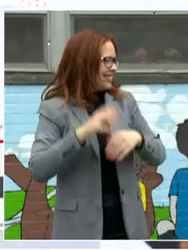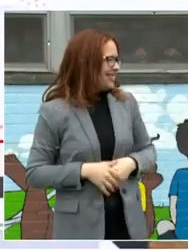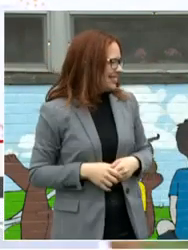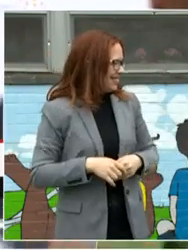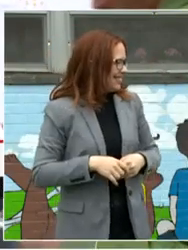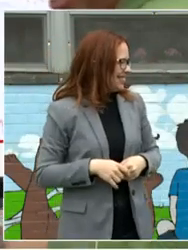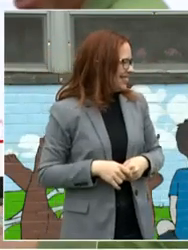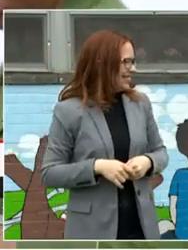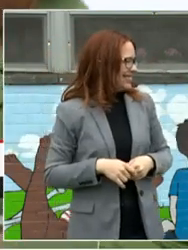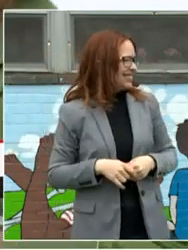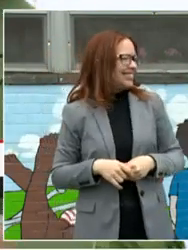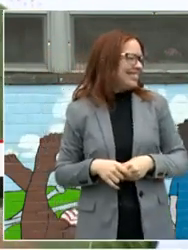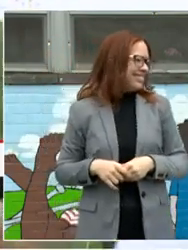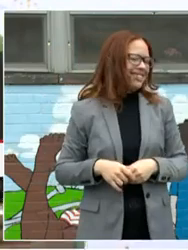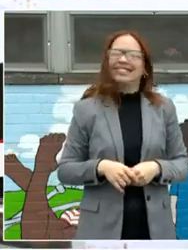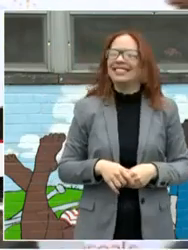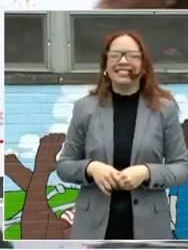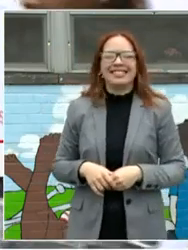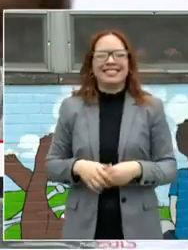Thank you.